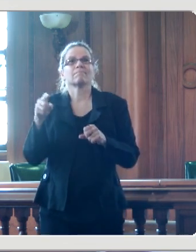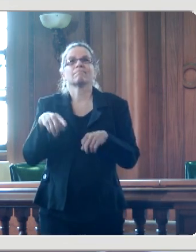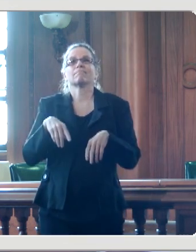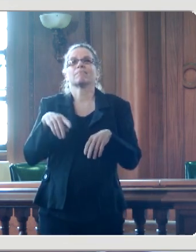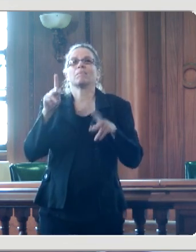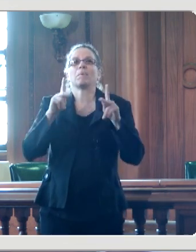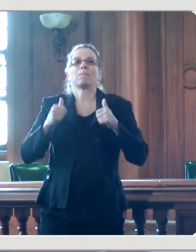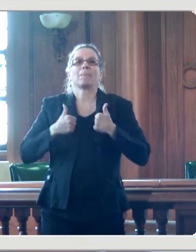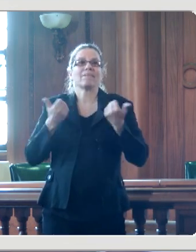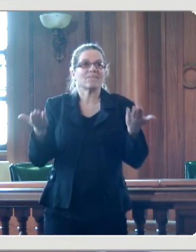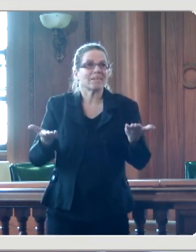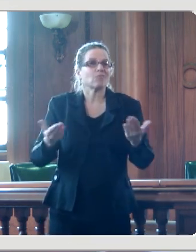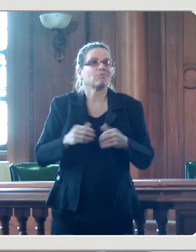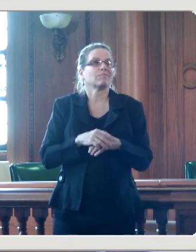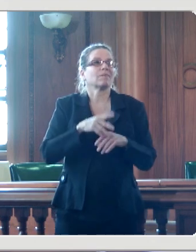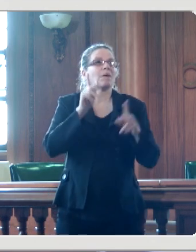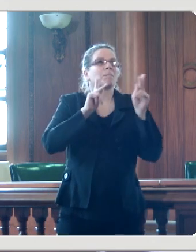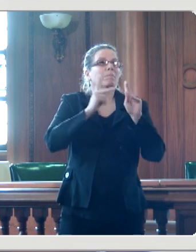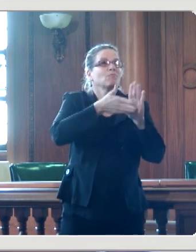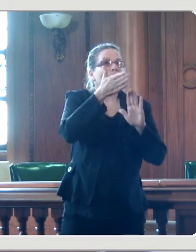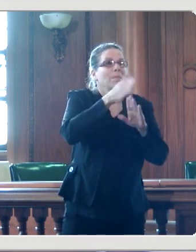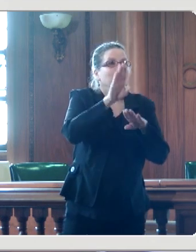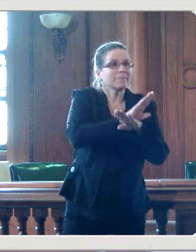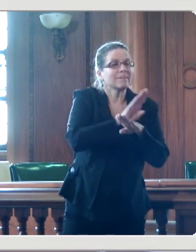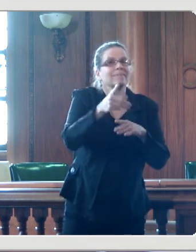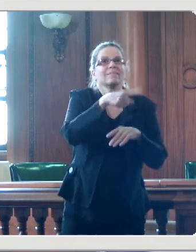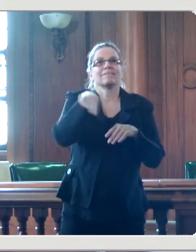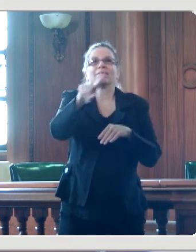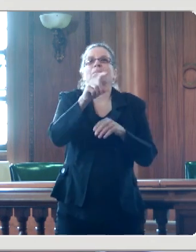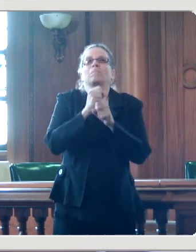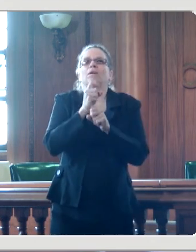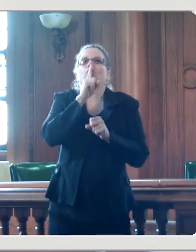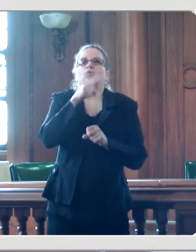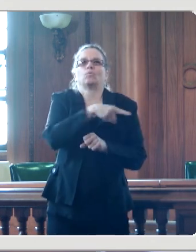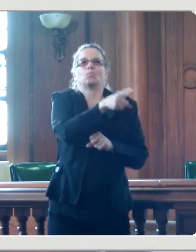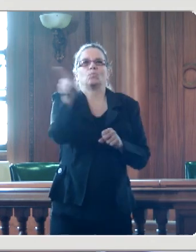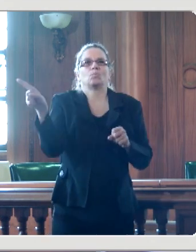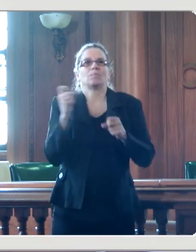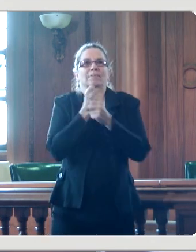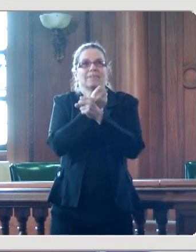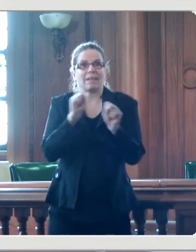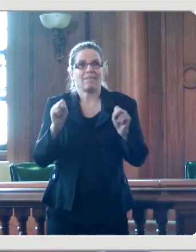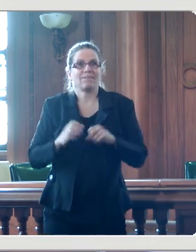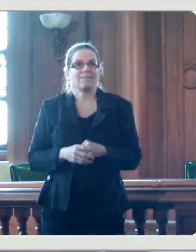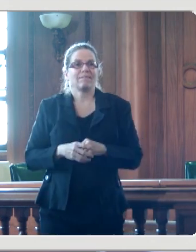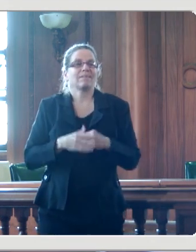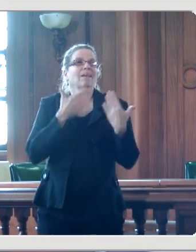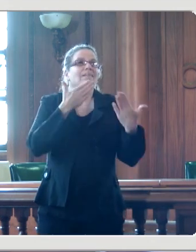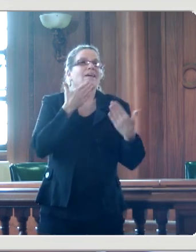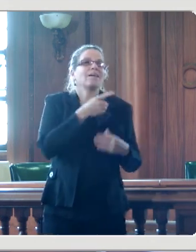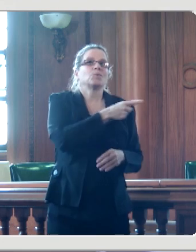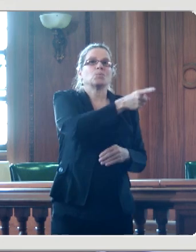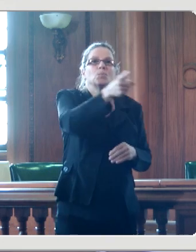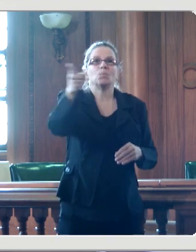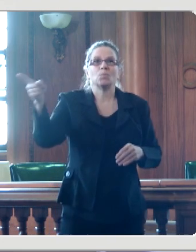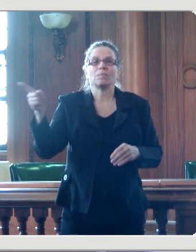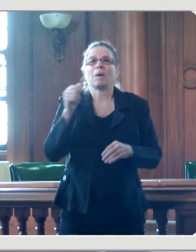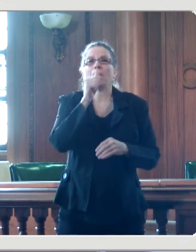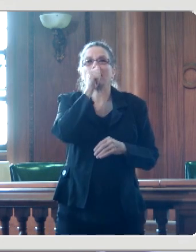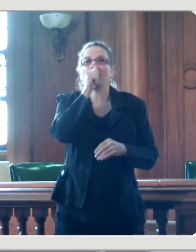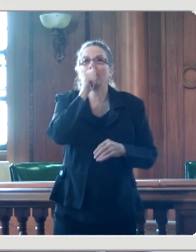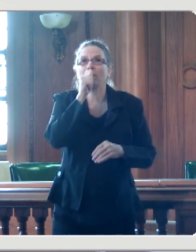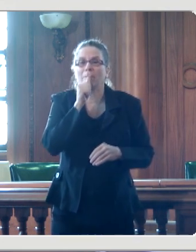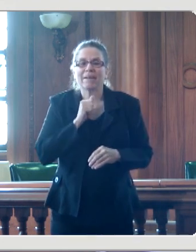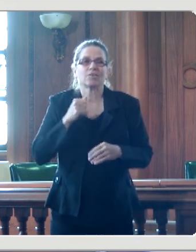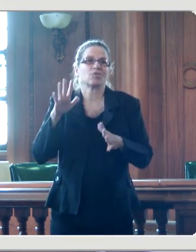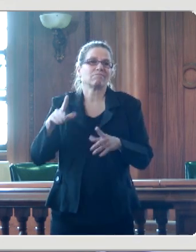safe and sound. I appreciate your continued patience. I know it's been aggravating, but your